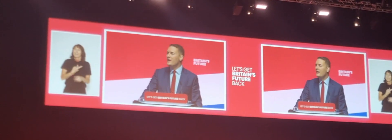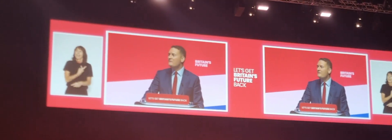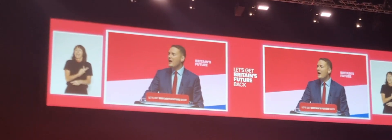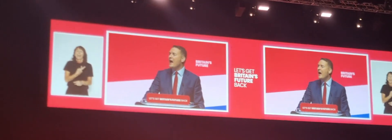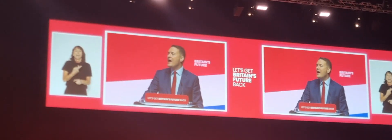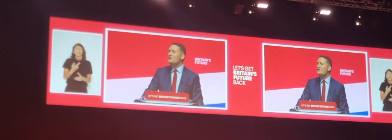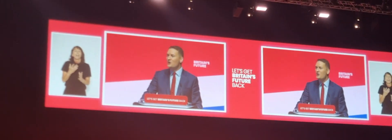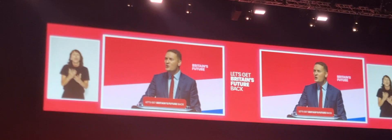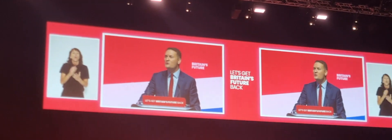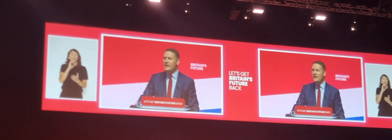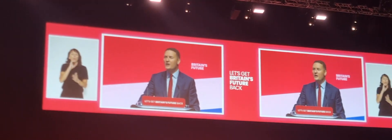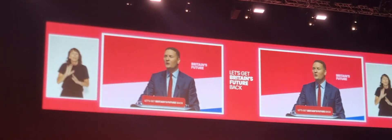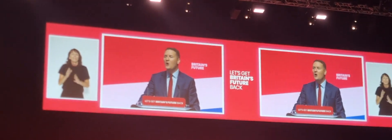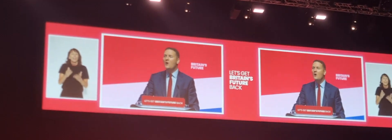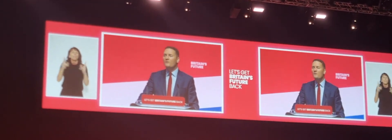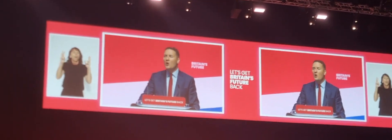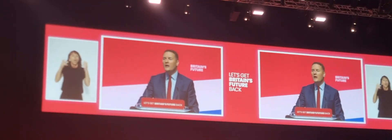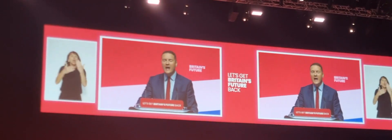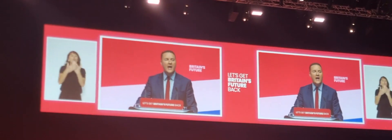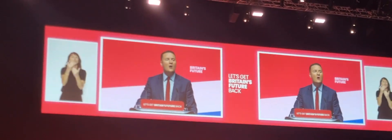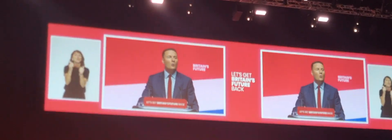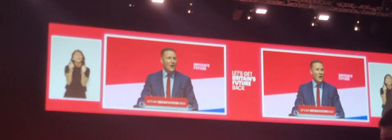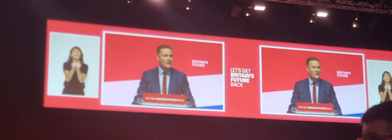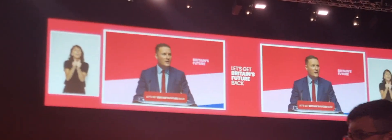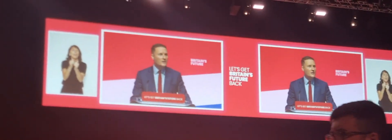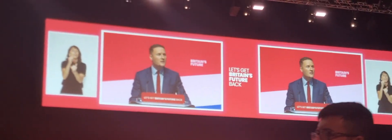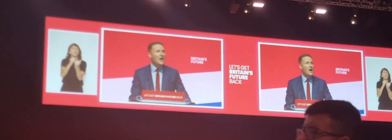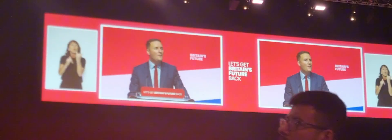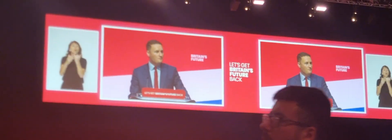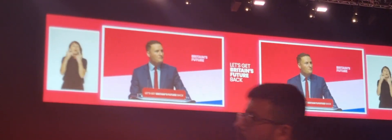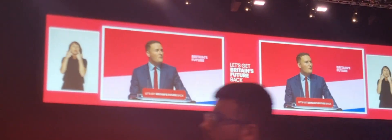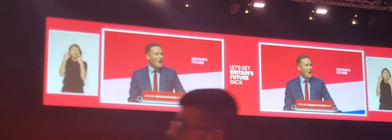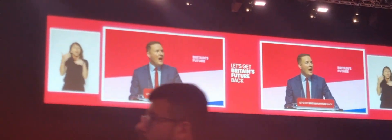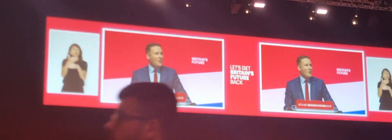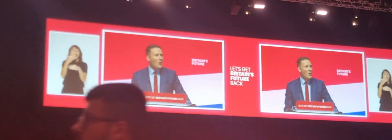Will deliver a new deal for care workers.